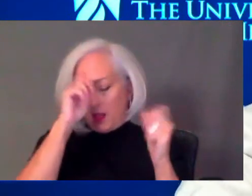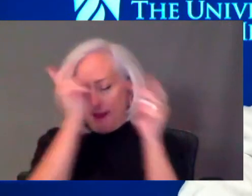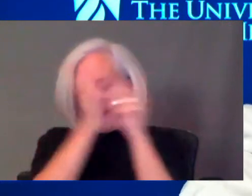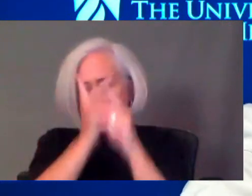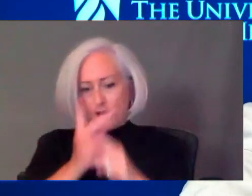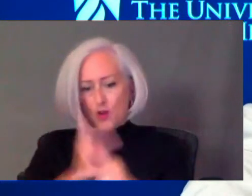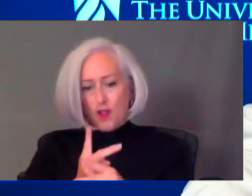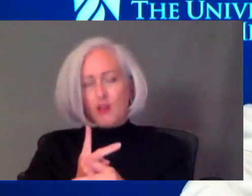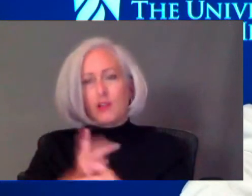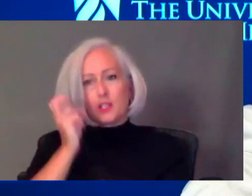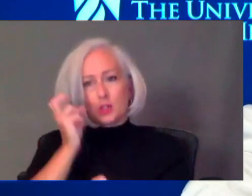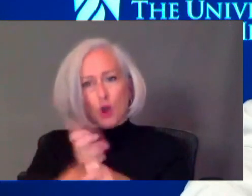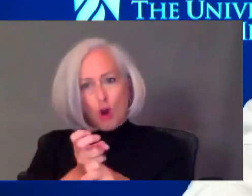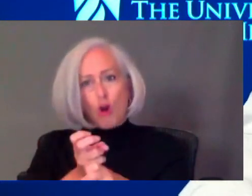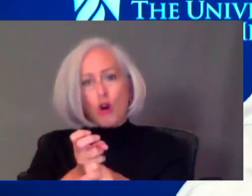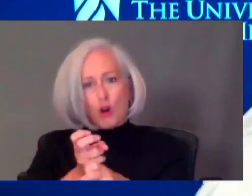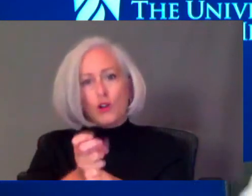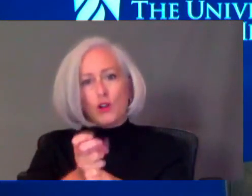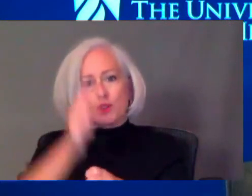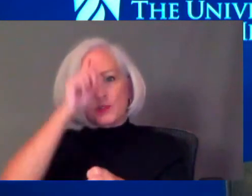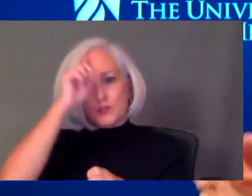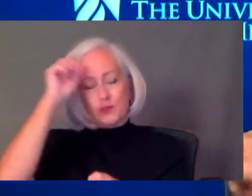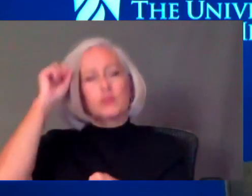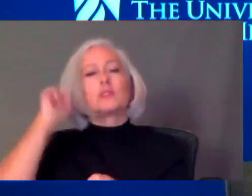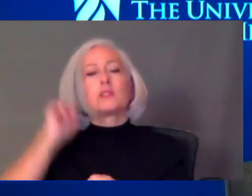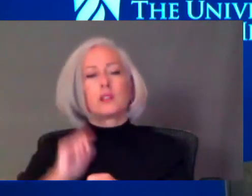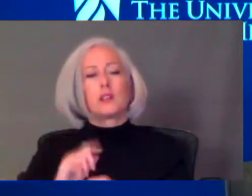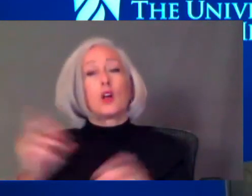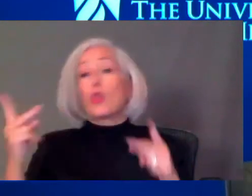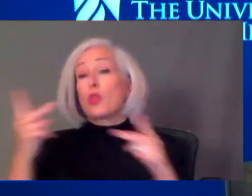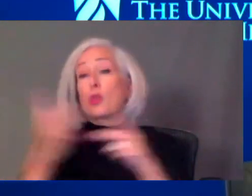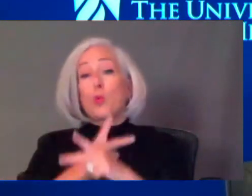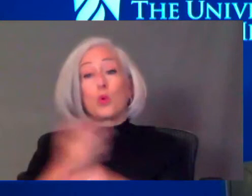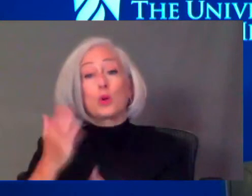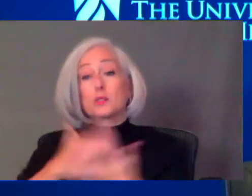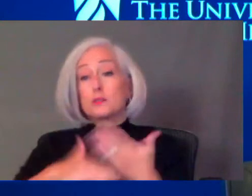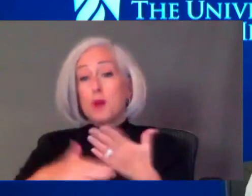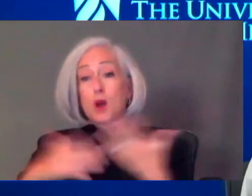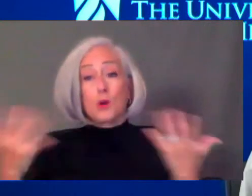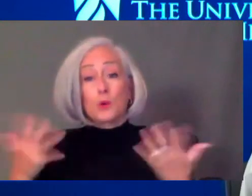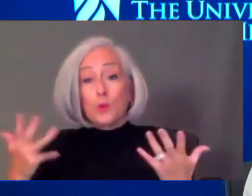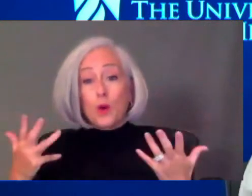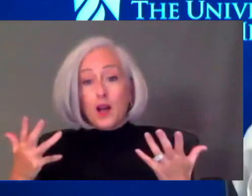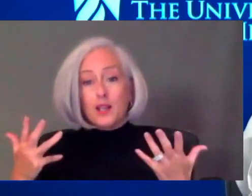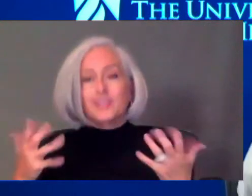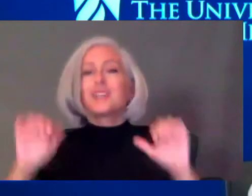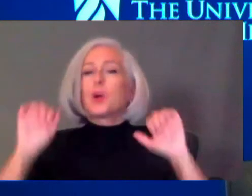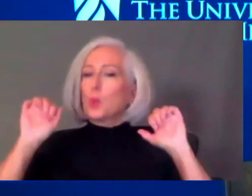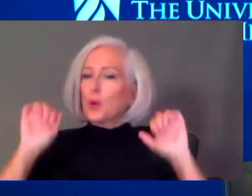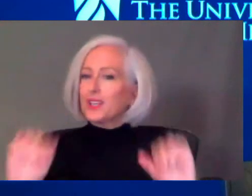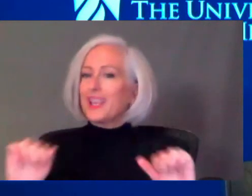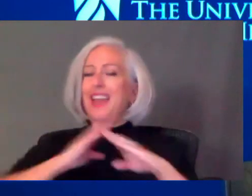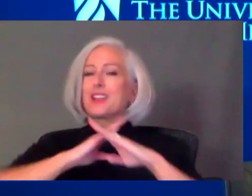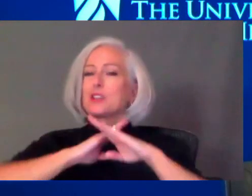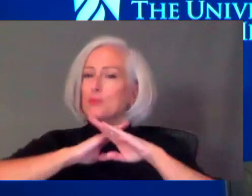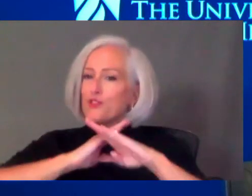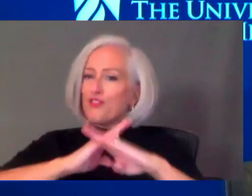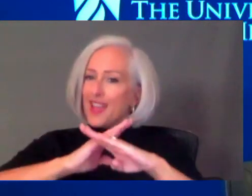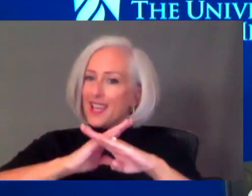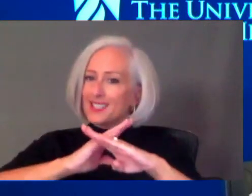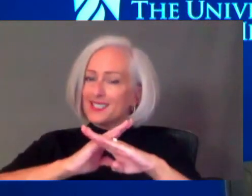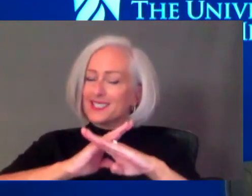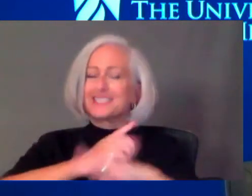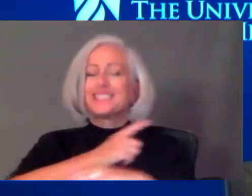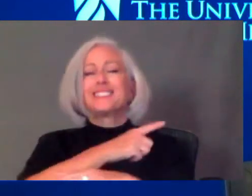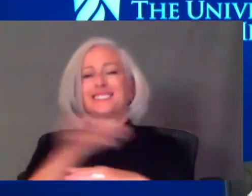looking at? Yeah, so we were studying an oral pill medication in the ACTIV-2 trial. The ACTIV-2 trial, the way we do it is